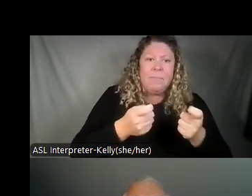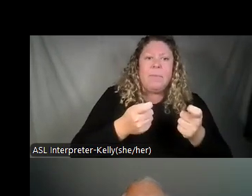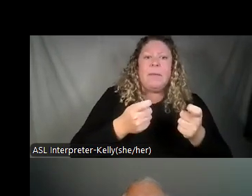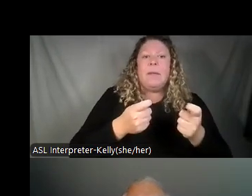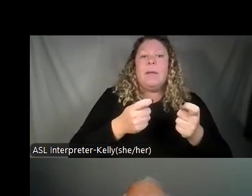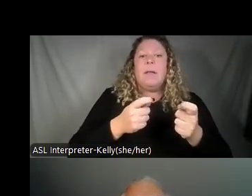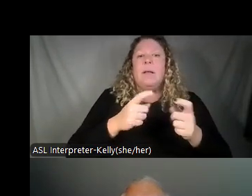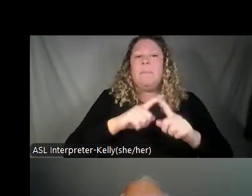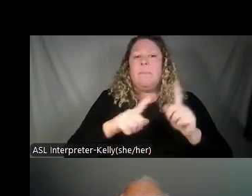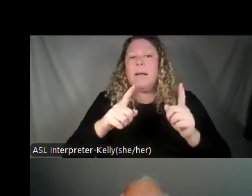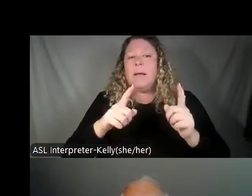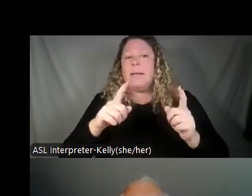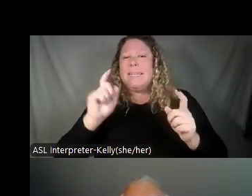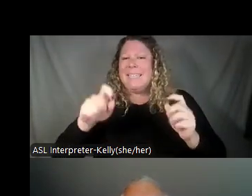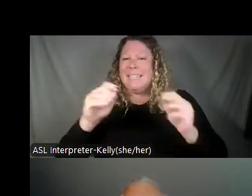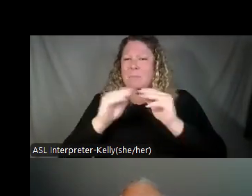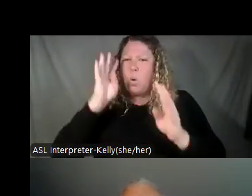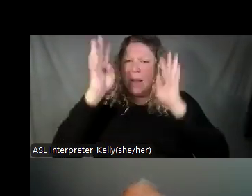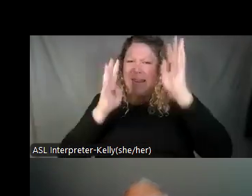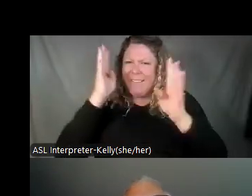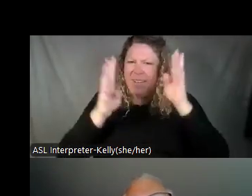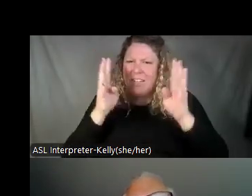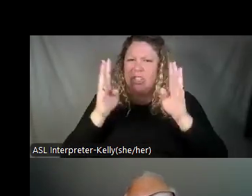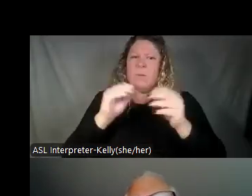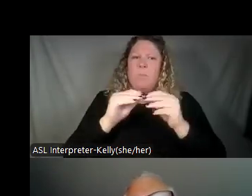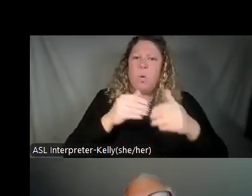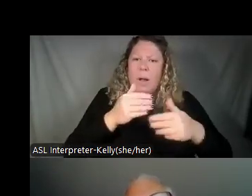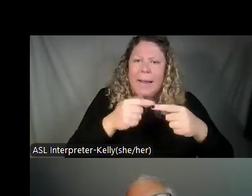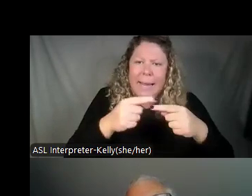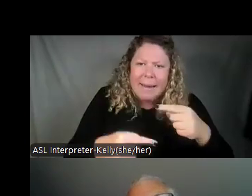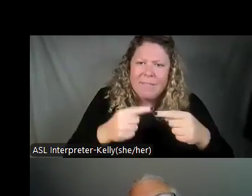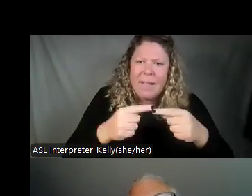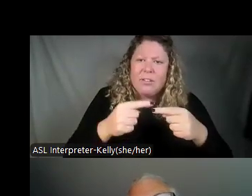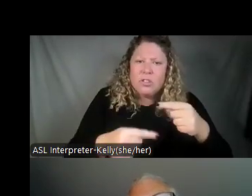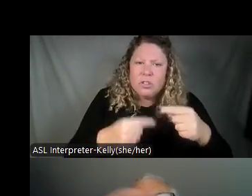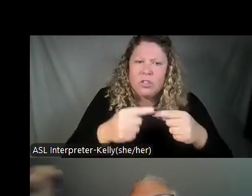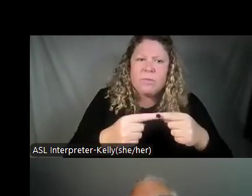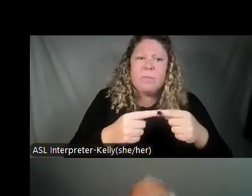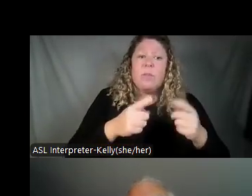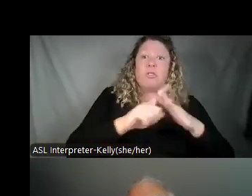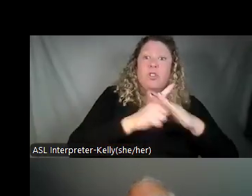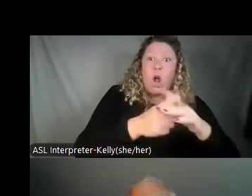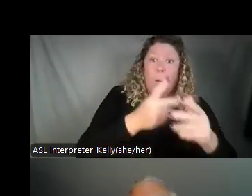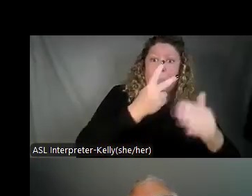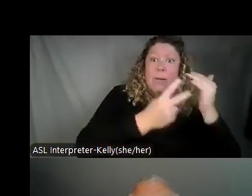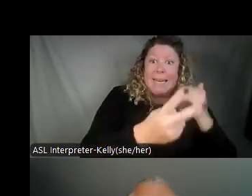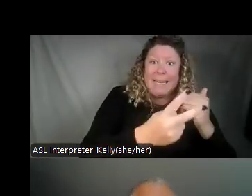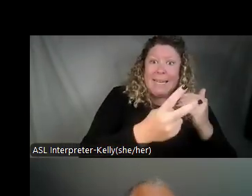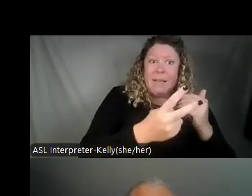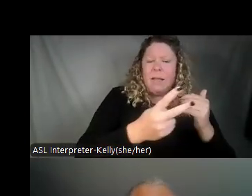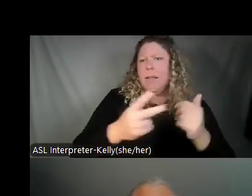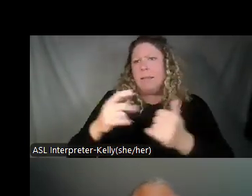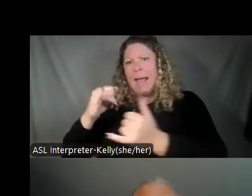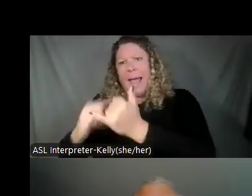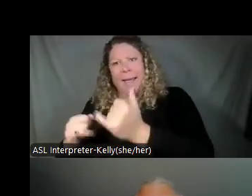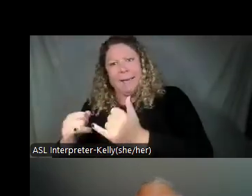and development that is needed in the software industries. So you would start off with predicting one thing and you end up with another, which in the